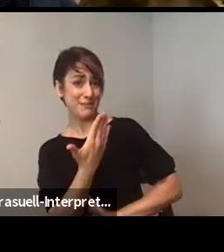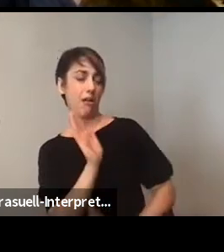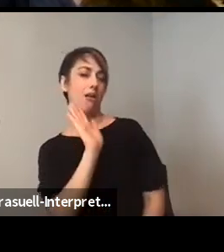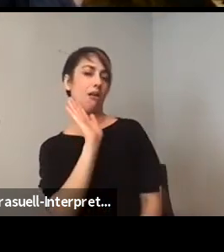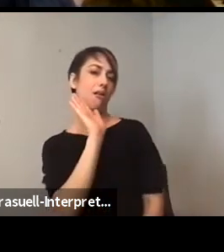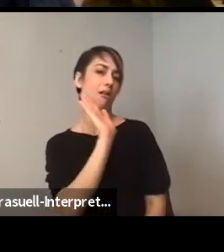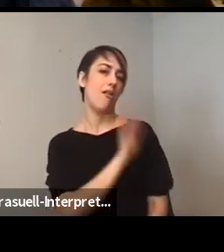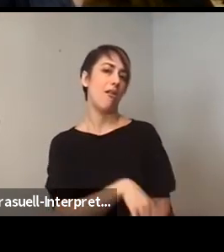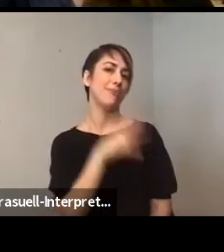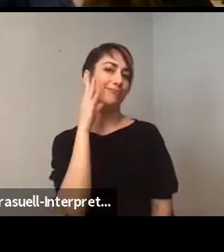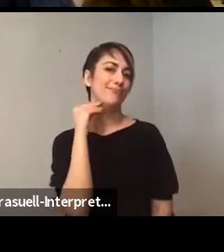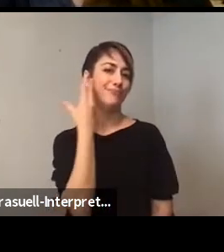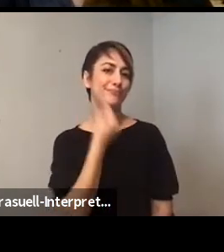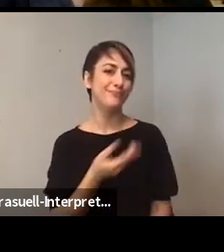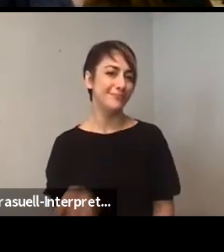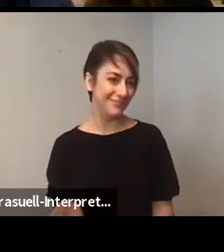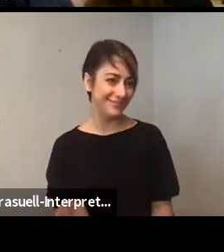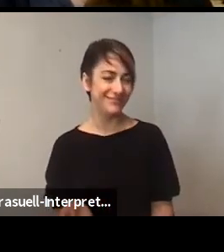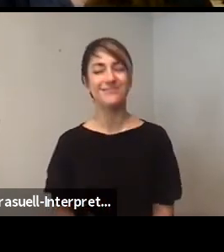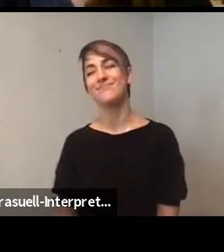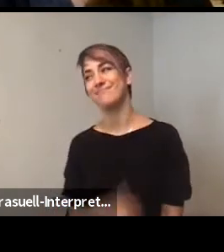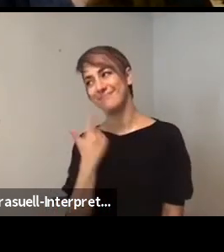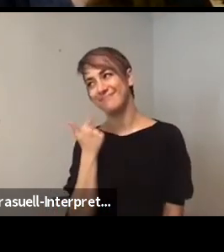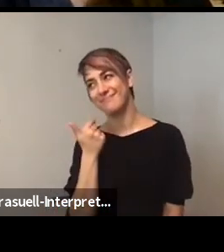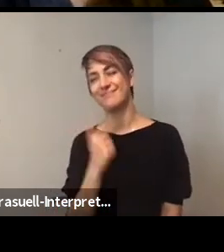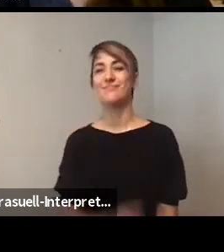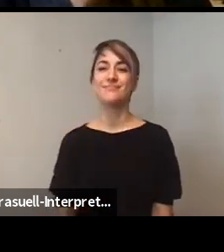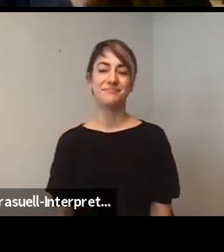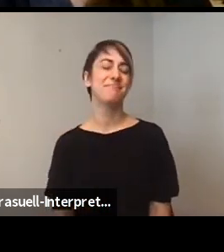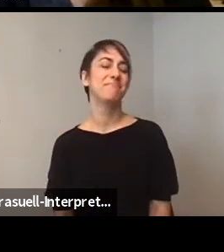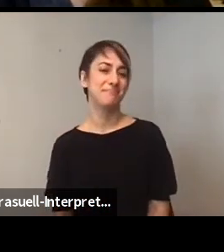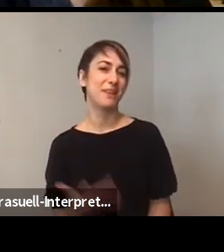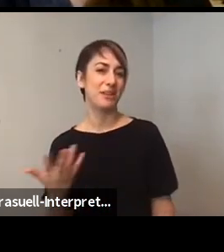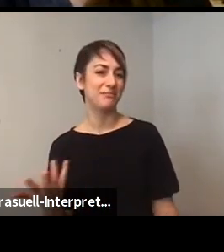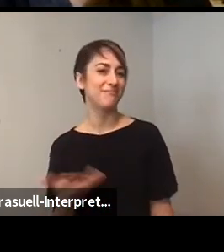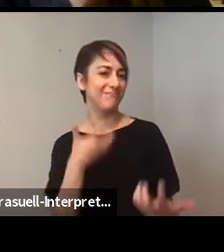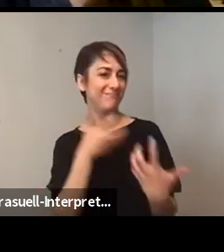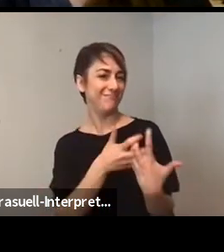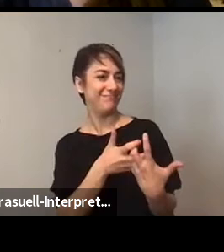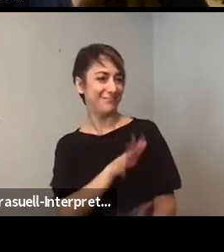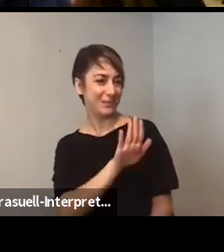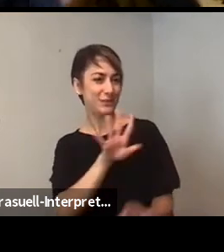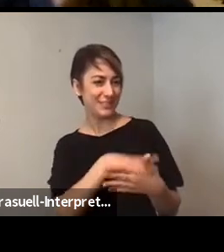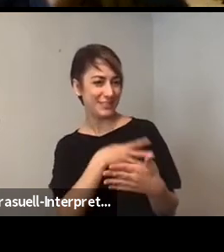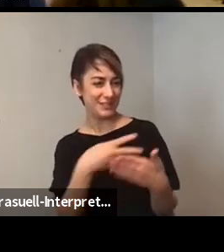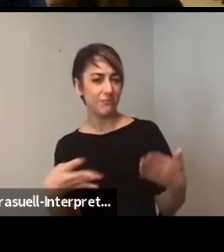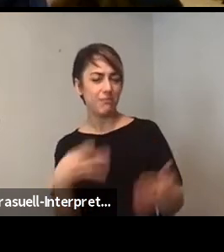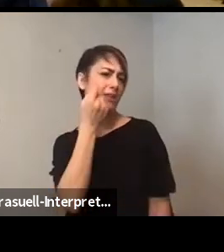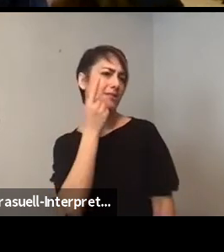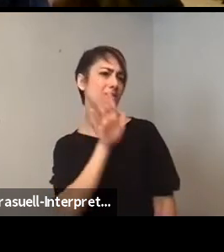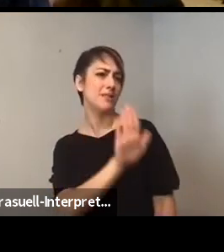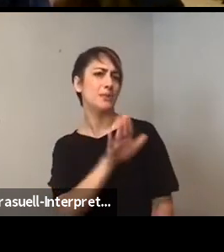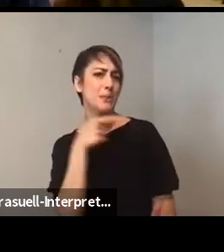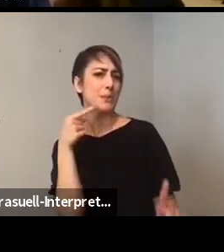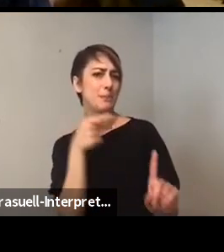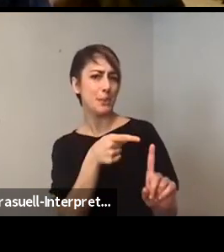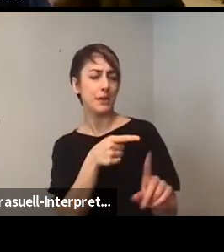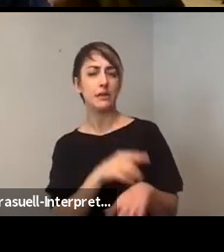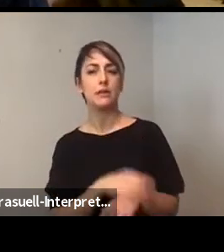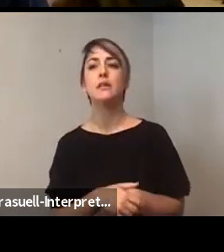it's fantastic. It's fitted into your schedule, but I really hear you on that in the way in which it can serve us as well, this